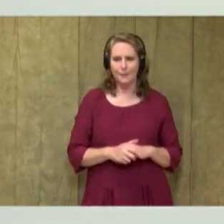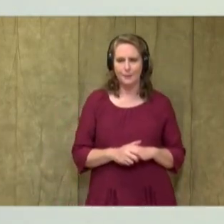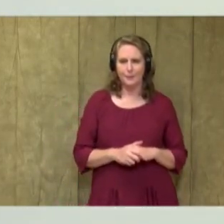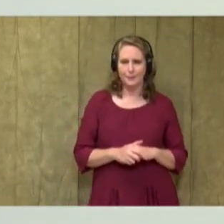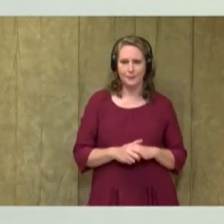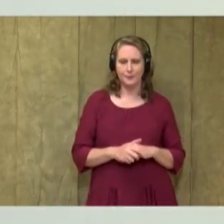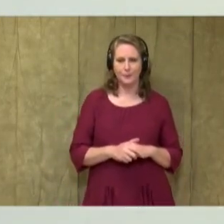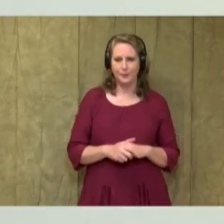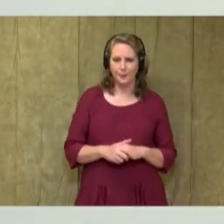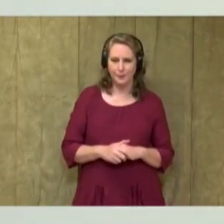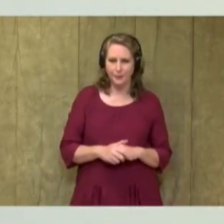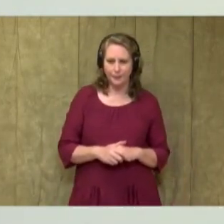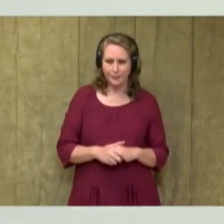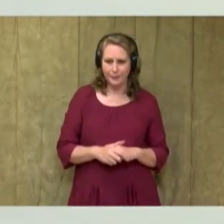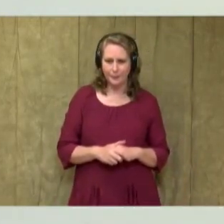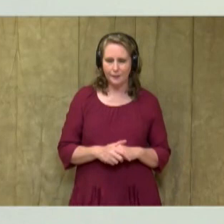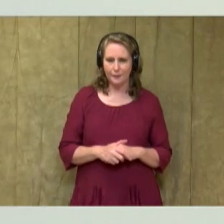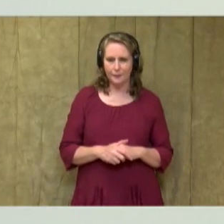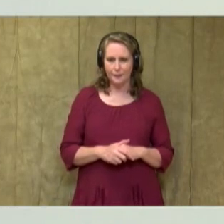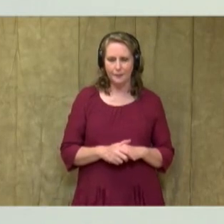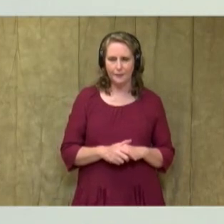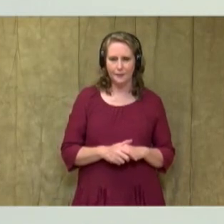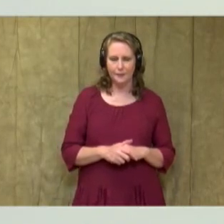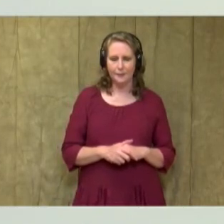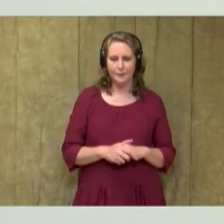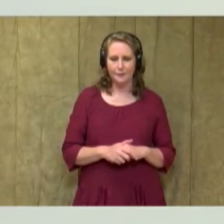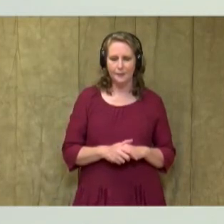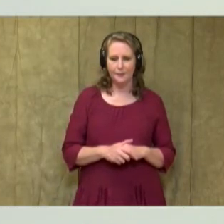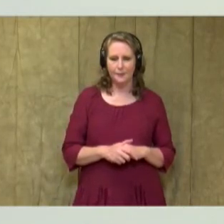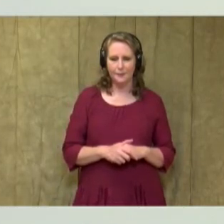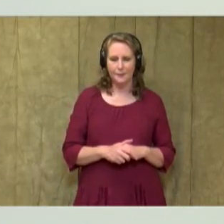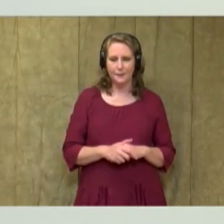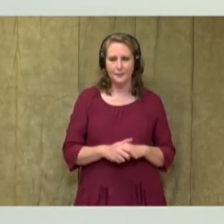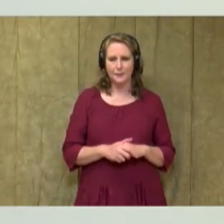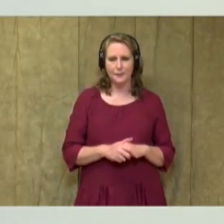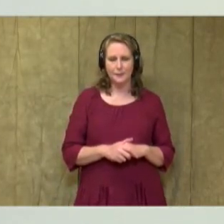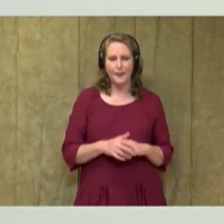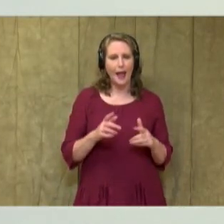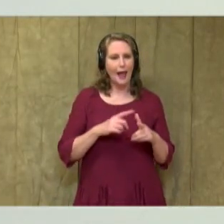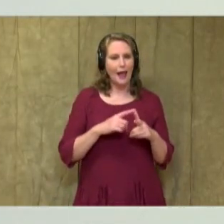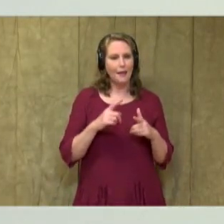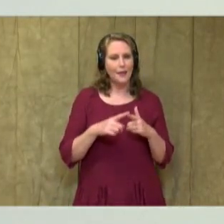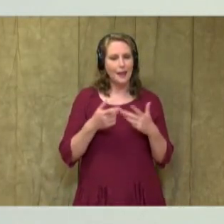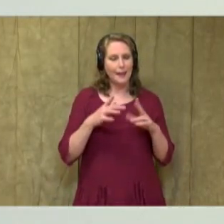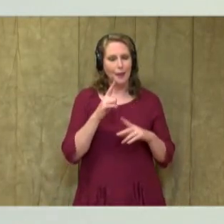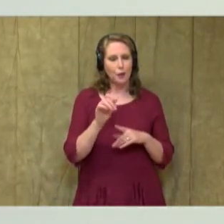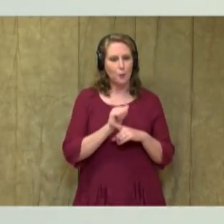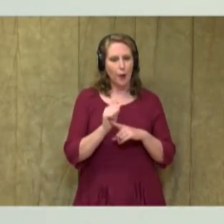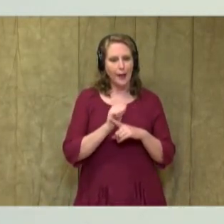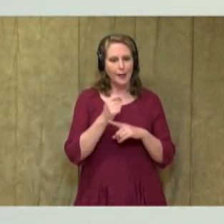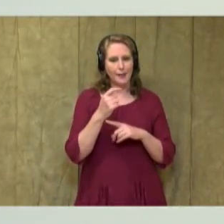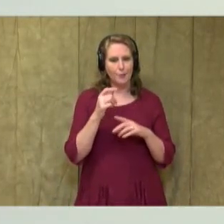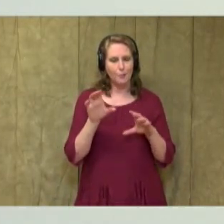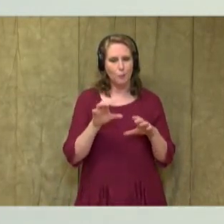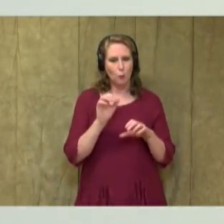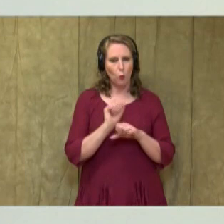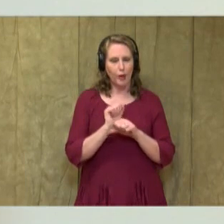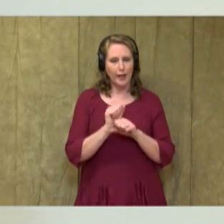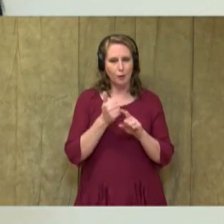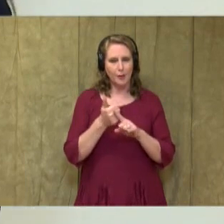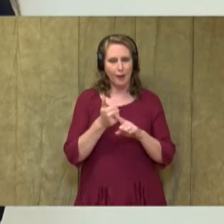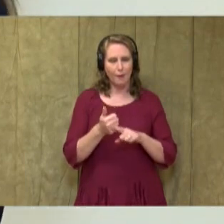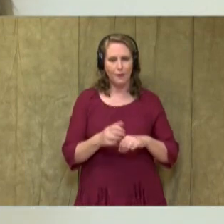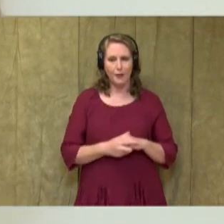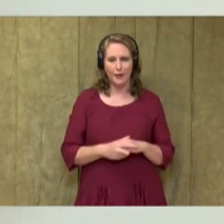with the open number line, and then we will let you practice one on your own. All right,